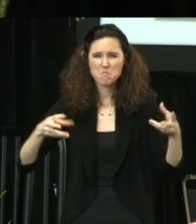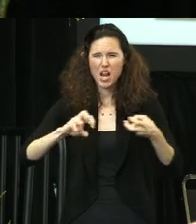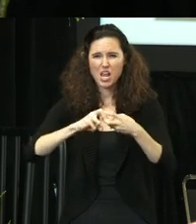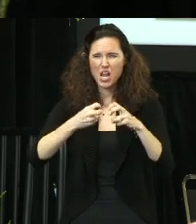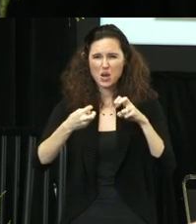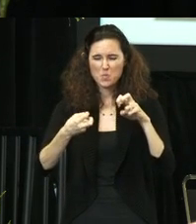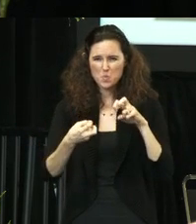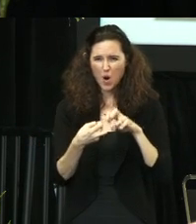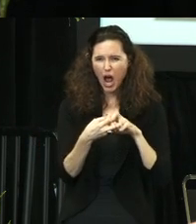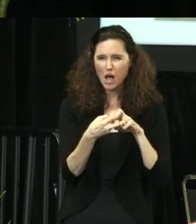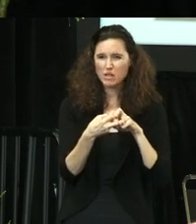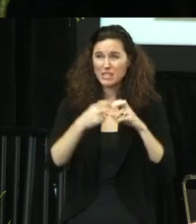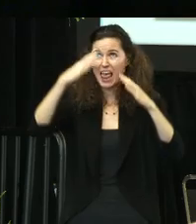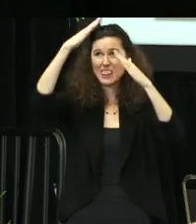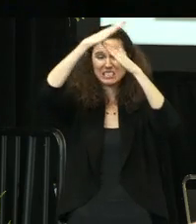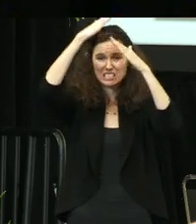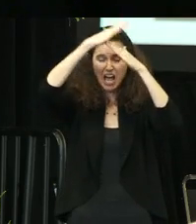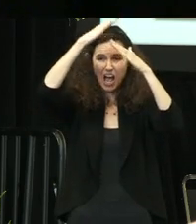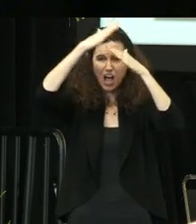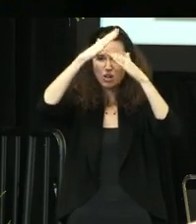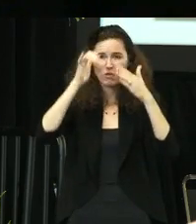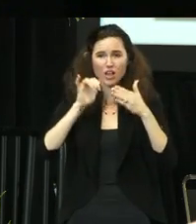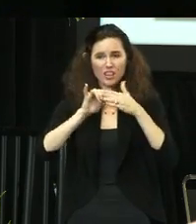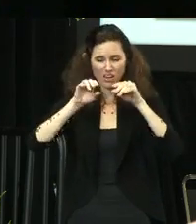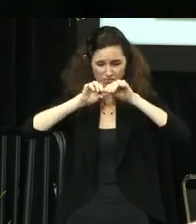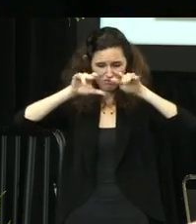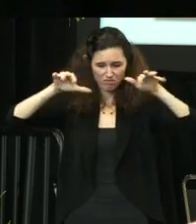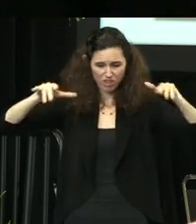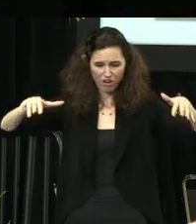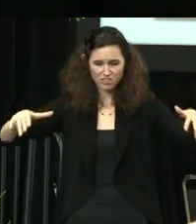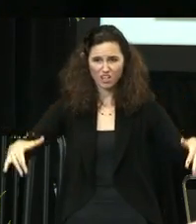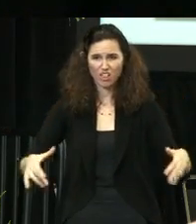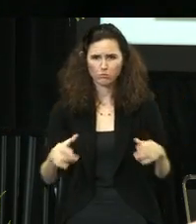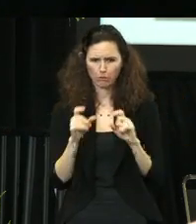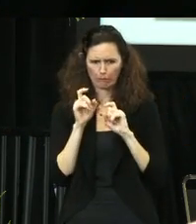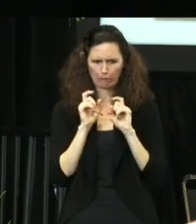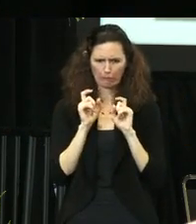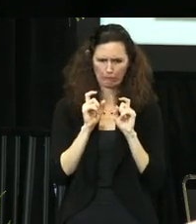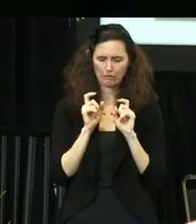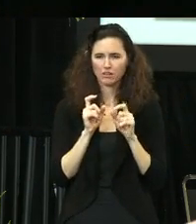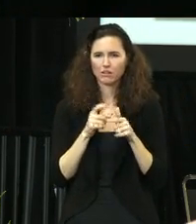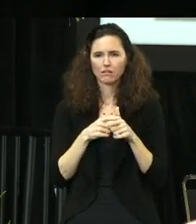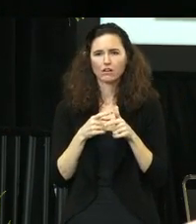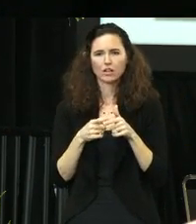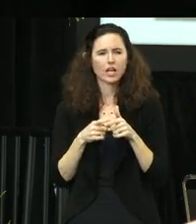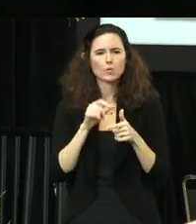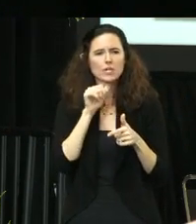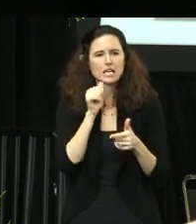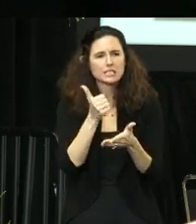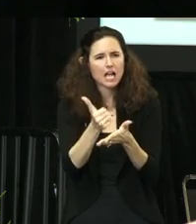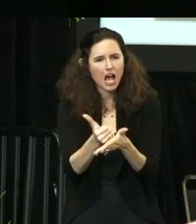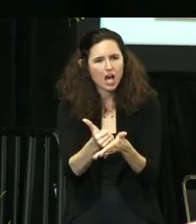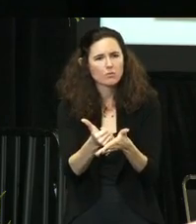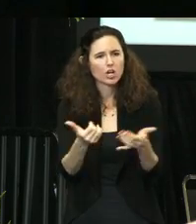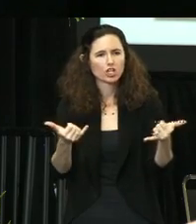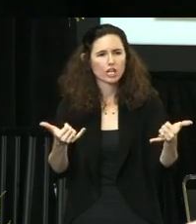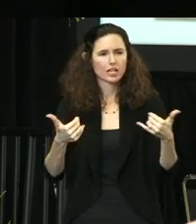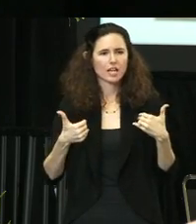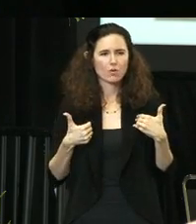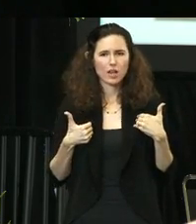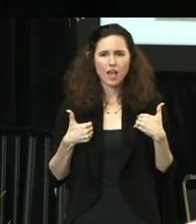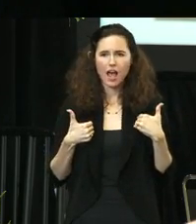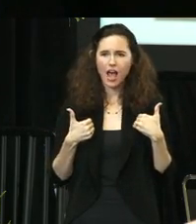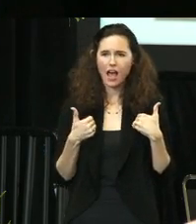macro challenges up here that make us make this face every now and then. And what doesn't help is that there is currently a man seeking